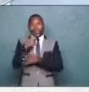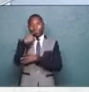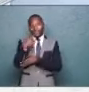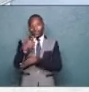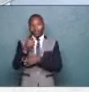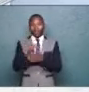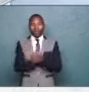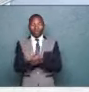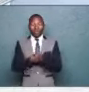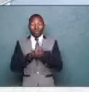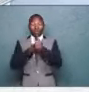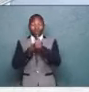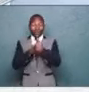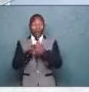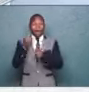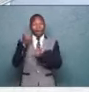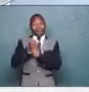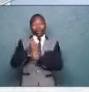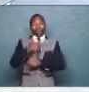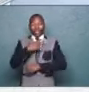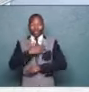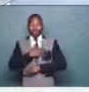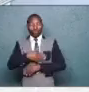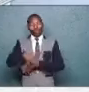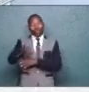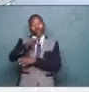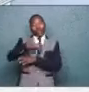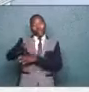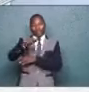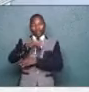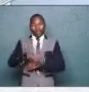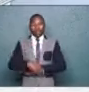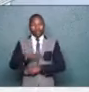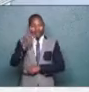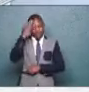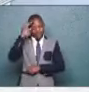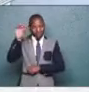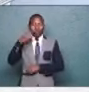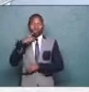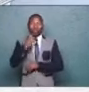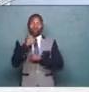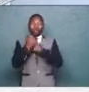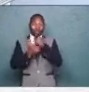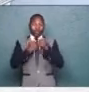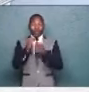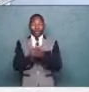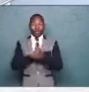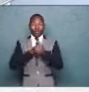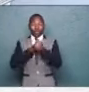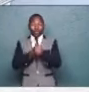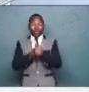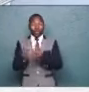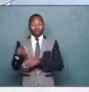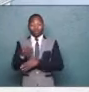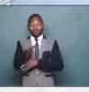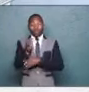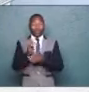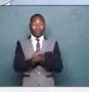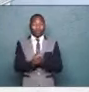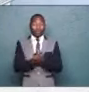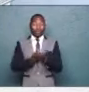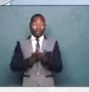kuti uzititsogolera pa ntchito zathu zonse. Mutu umenewu ndikulimbikitsa utsogolero wa